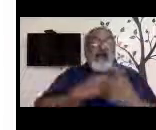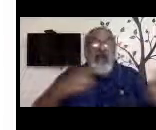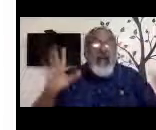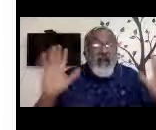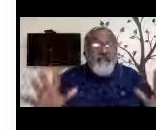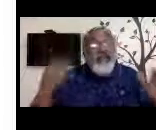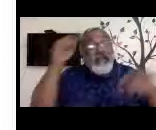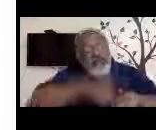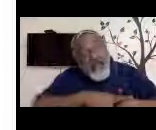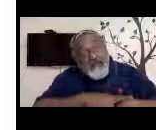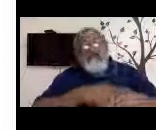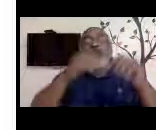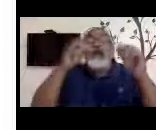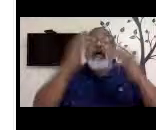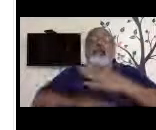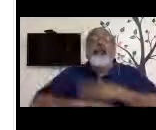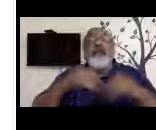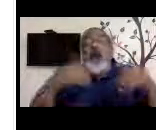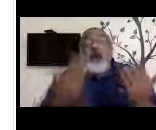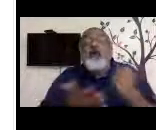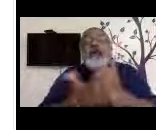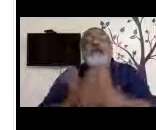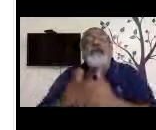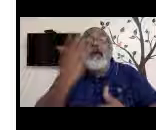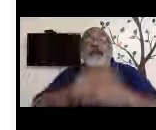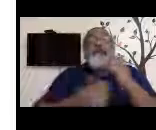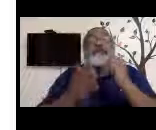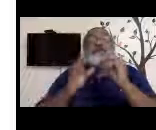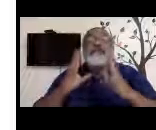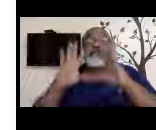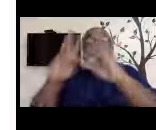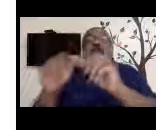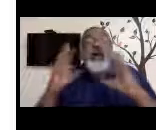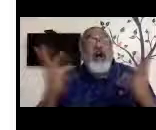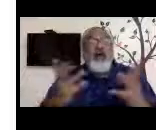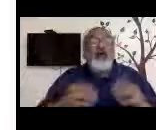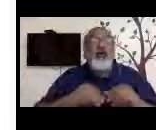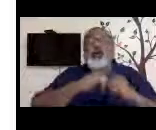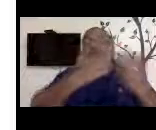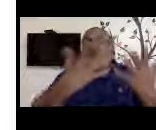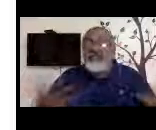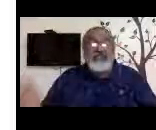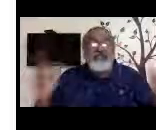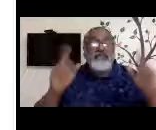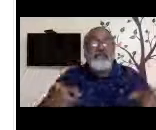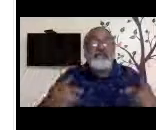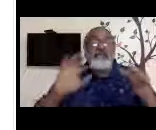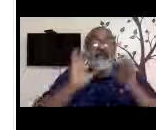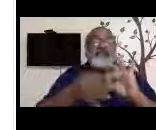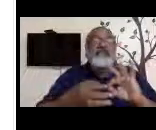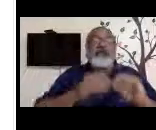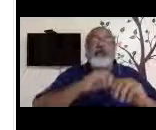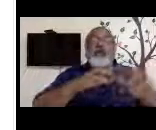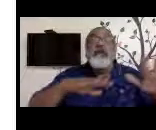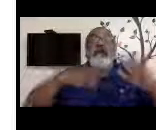the rescuing and then taking to the shelter and managing in the shelters. So all these things